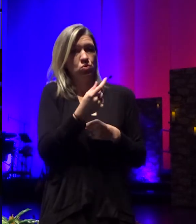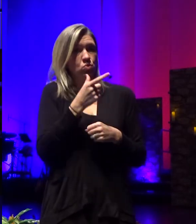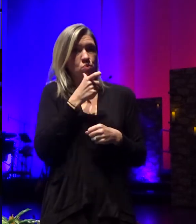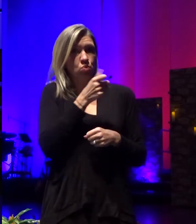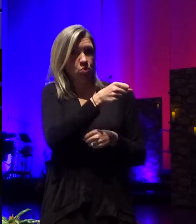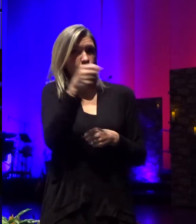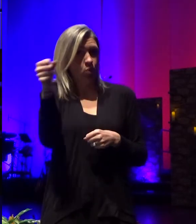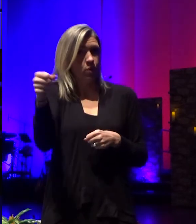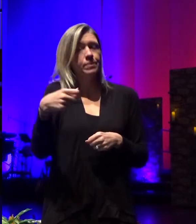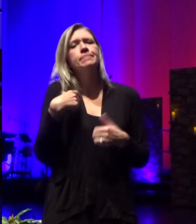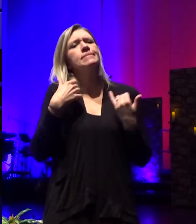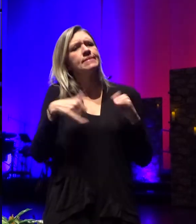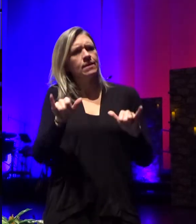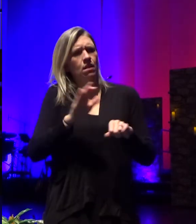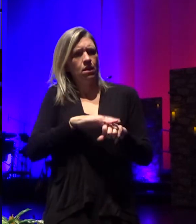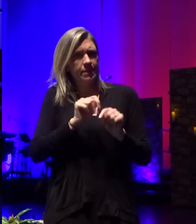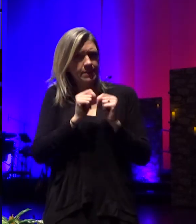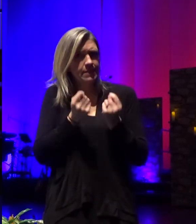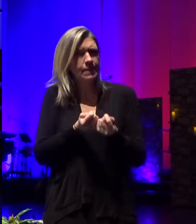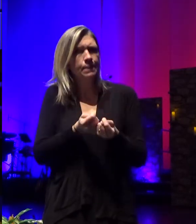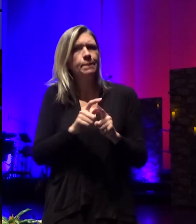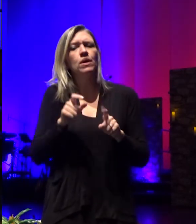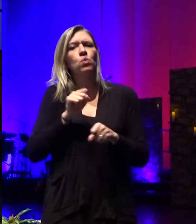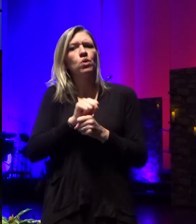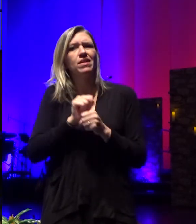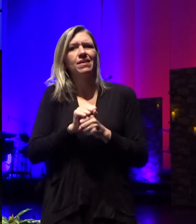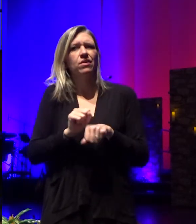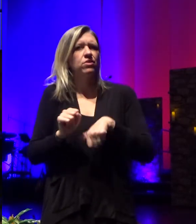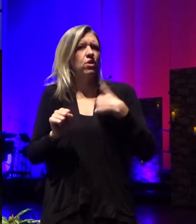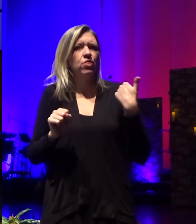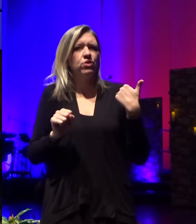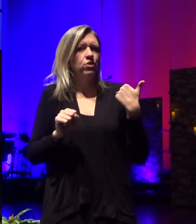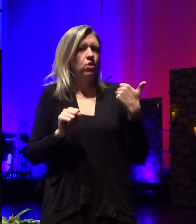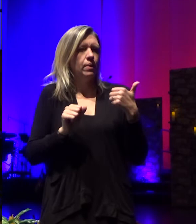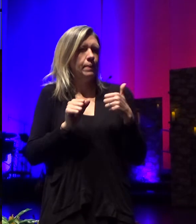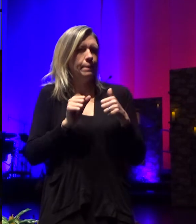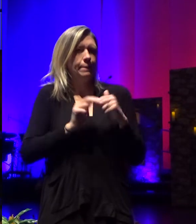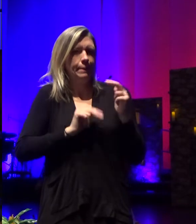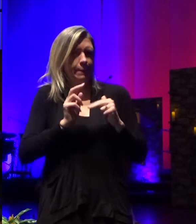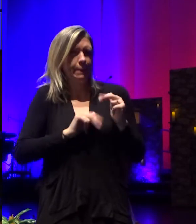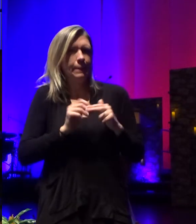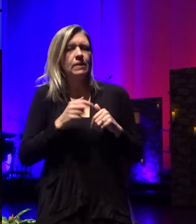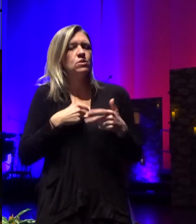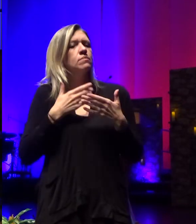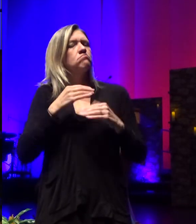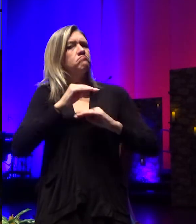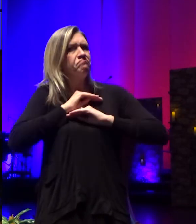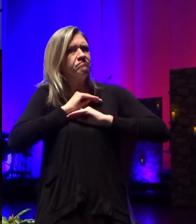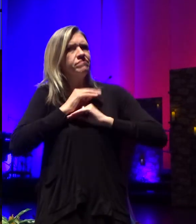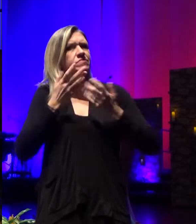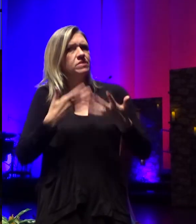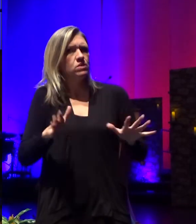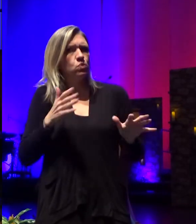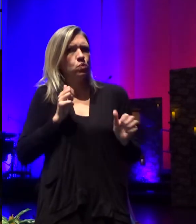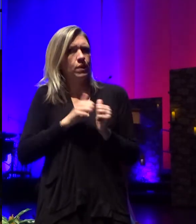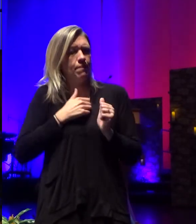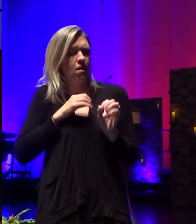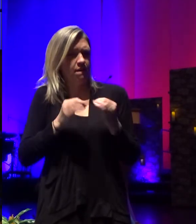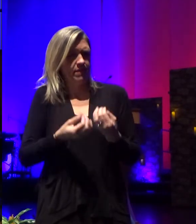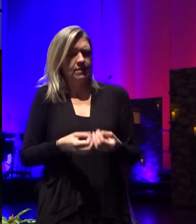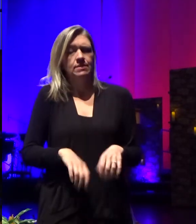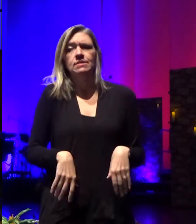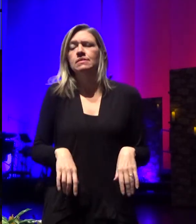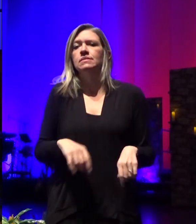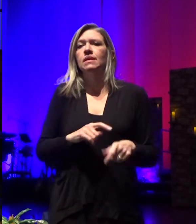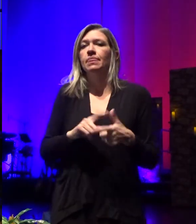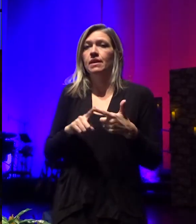said, "I'll still be on the team, but I'll be working from another place. And so I'm done with it as it is." And then she got in her